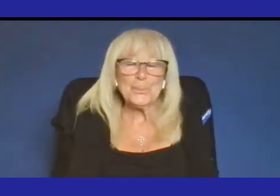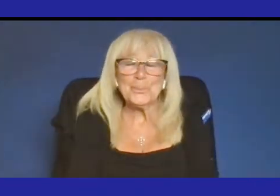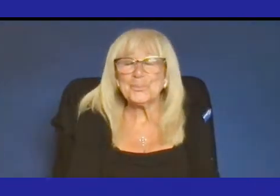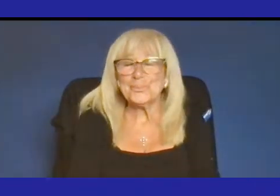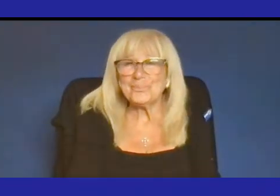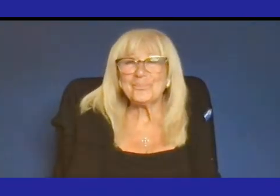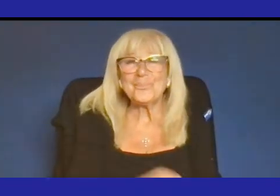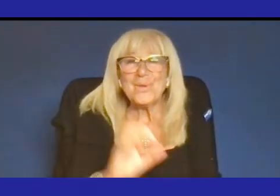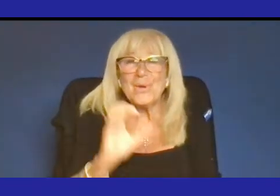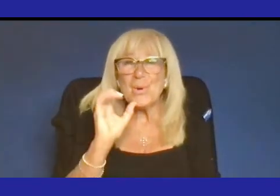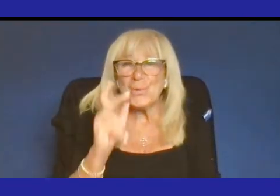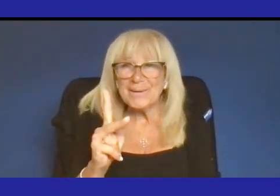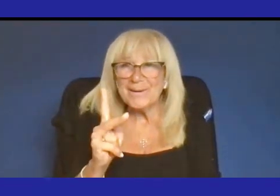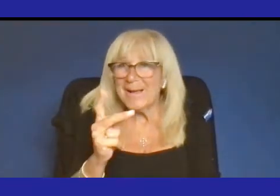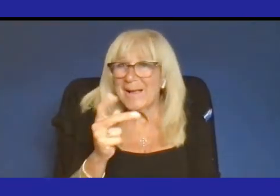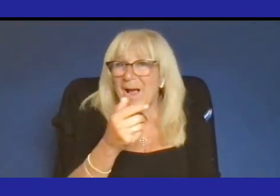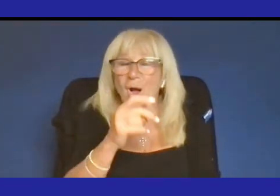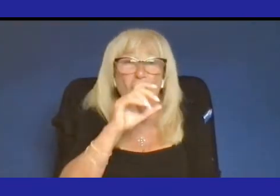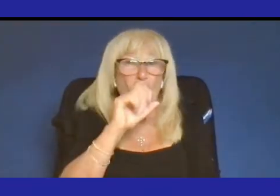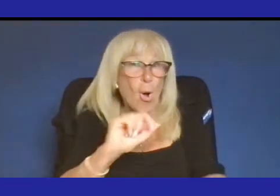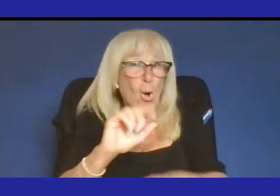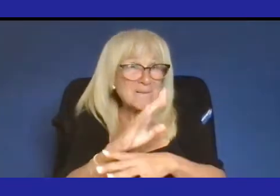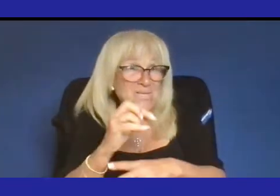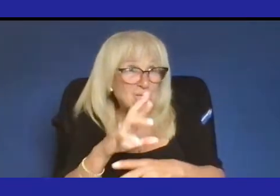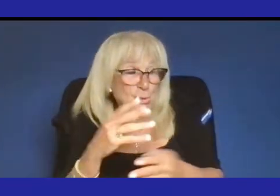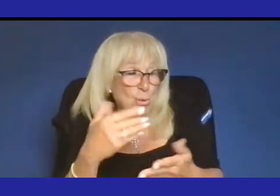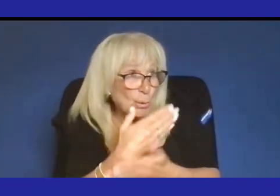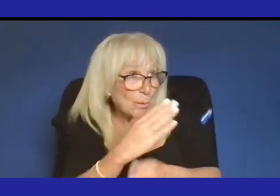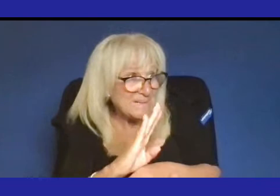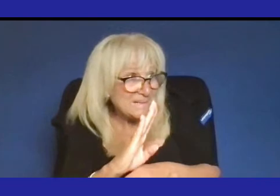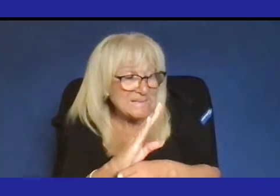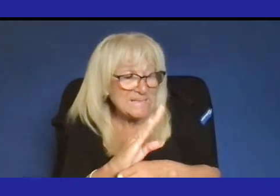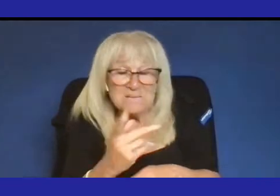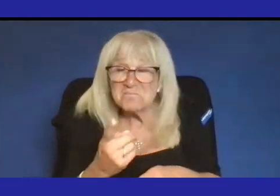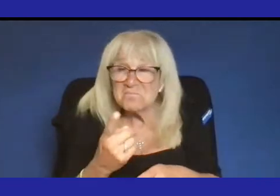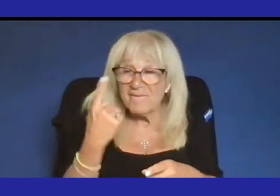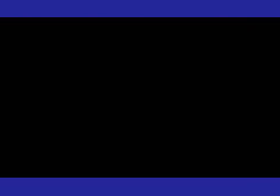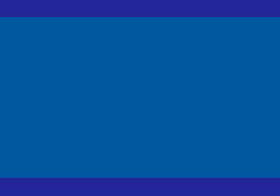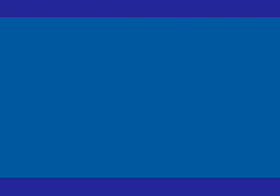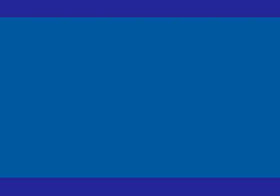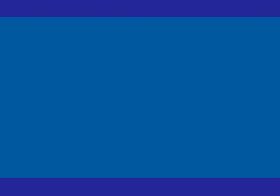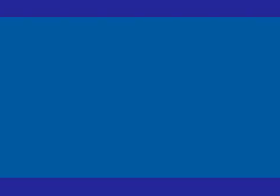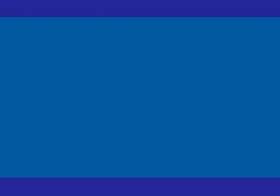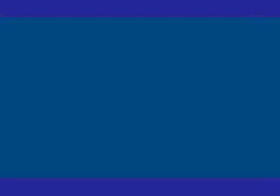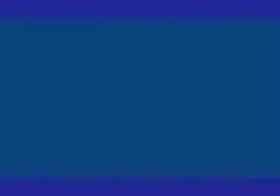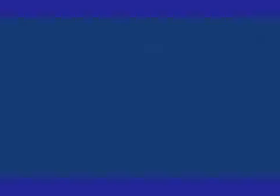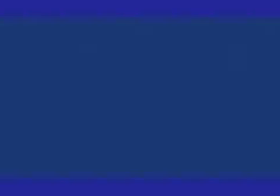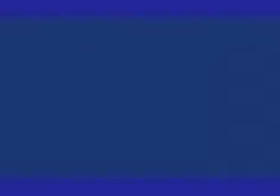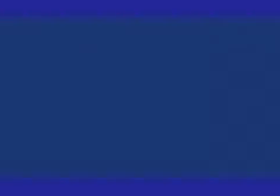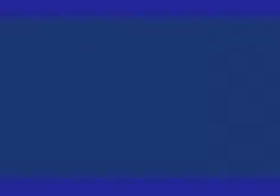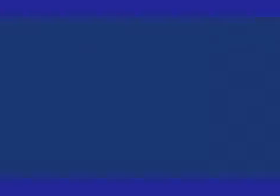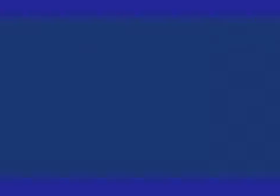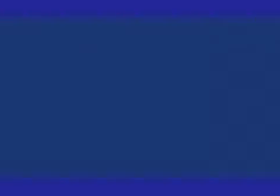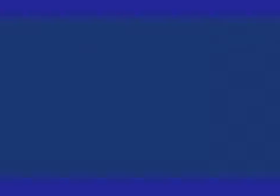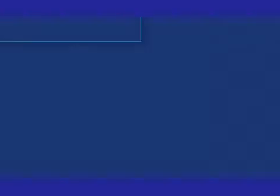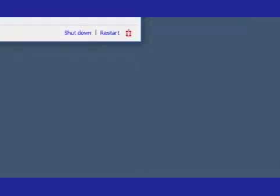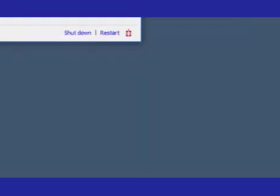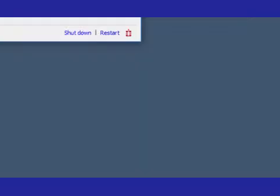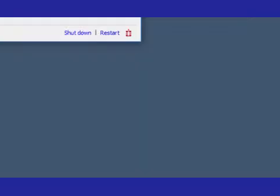so any old business or new business to come before the committee? And no further